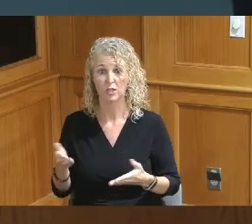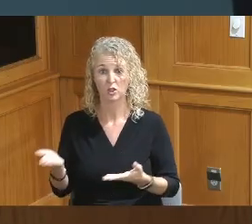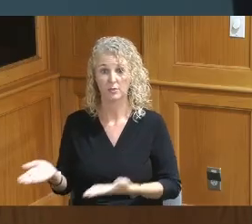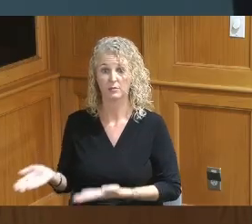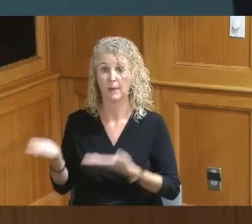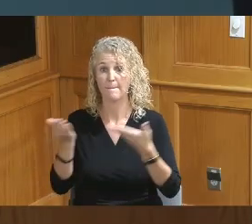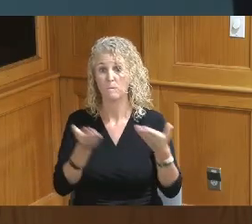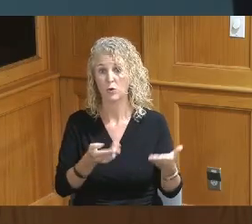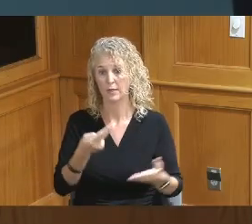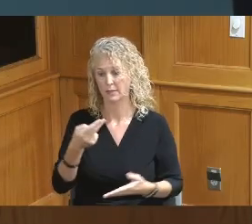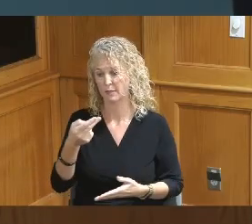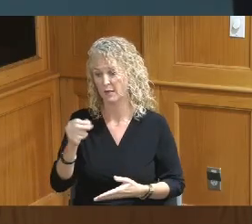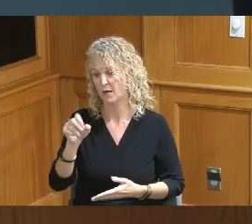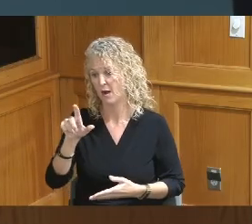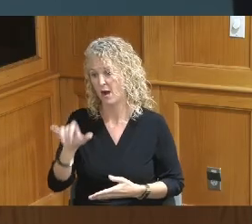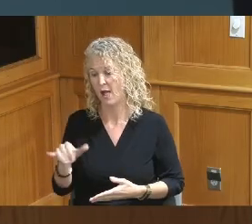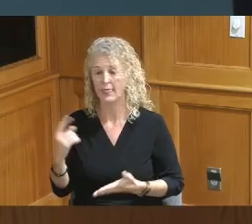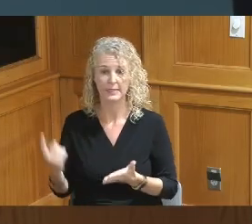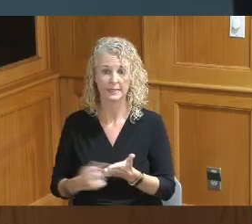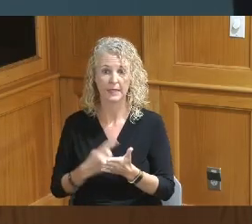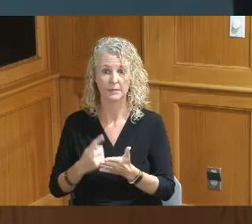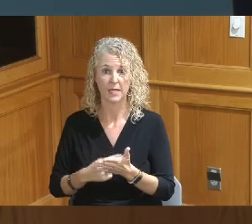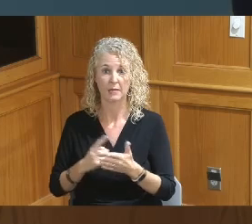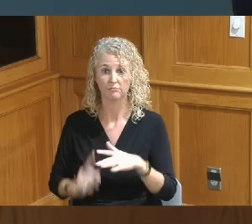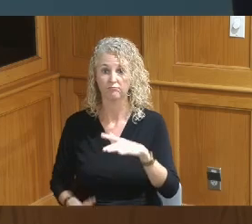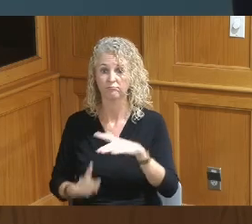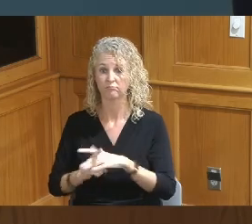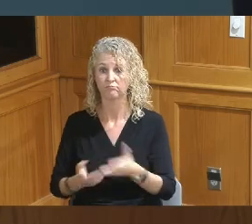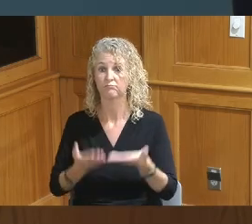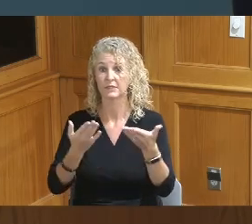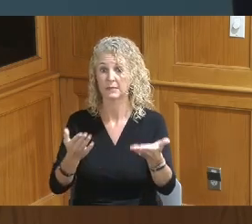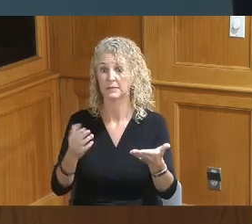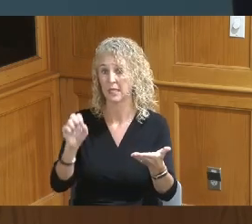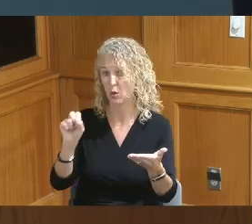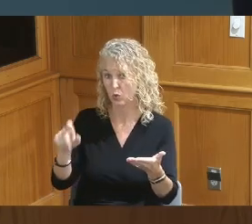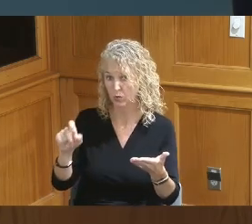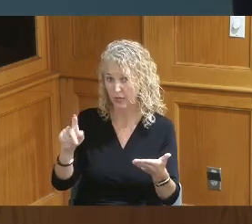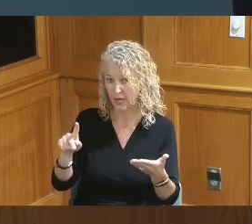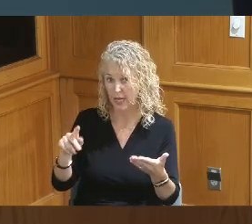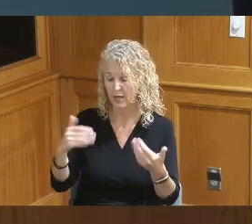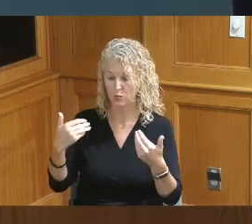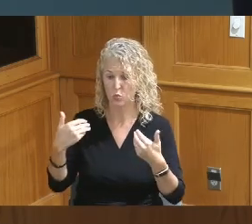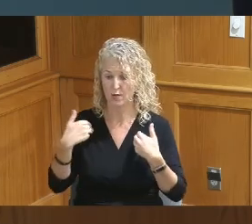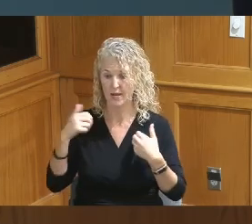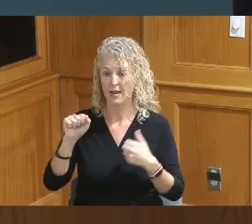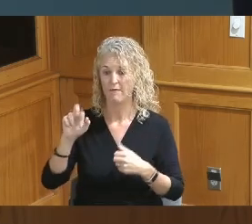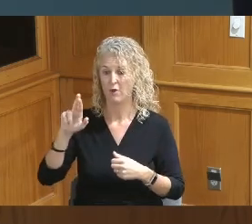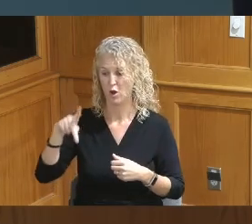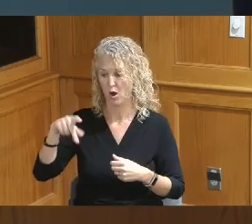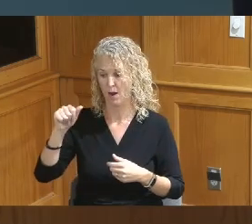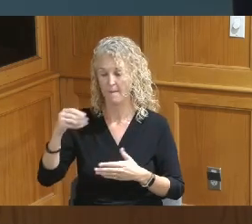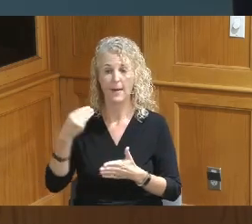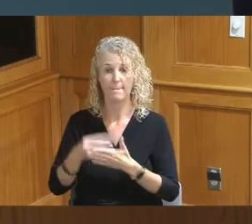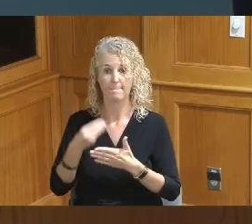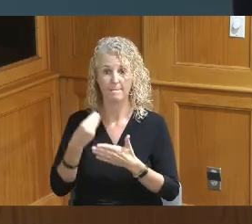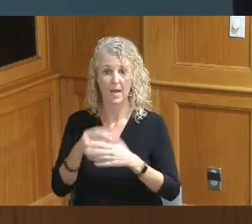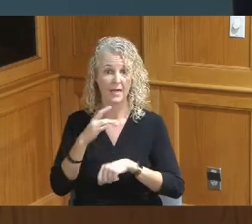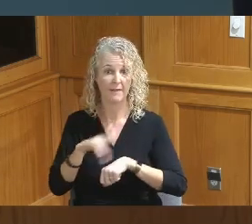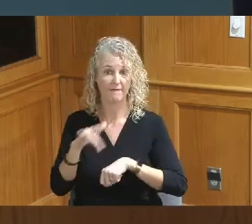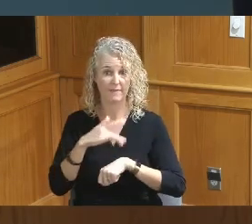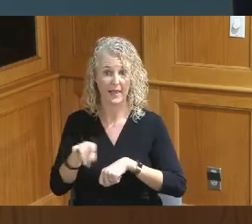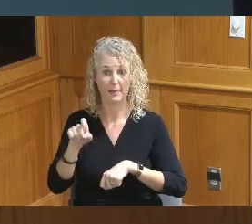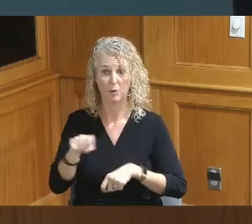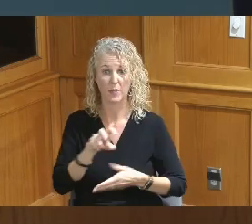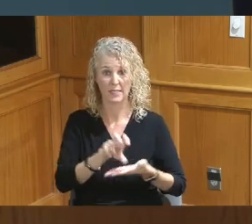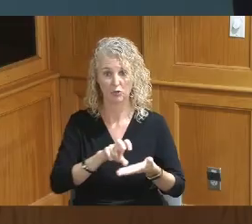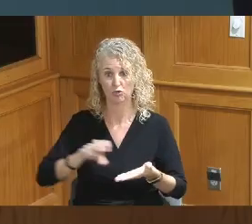bring, and as Holly does occasionally, bring something to us that says, all right, we've got these ARPA dollars available, we need to